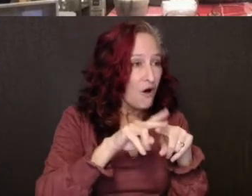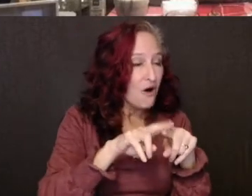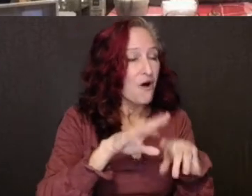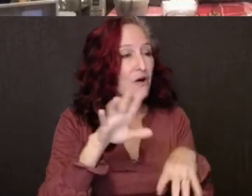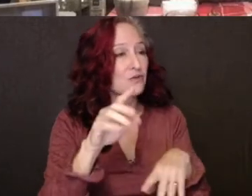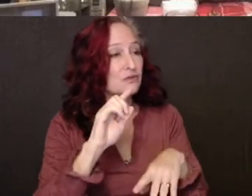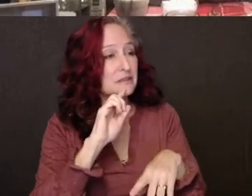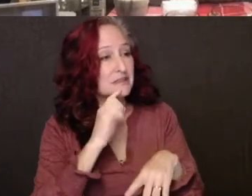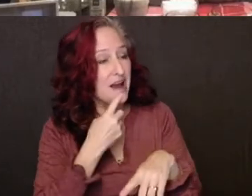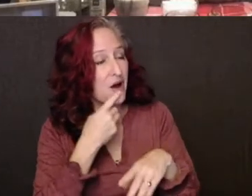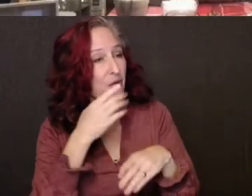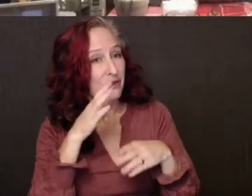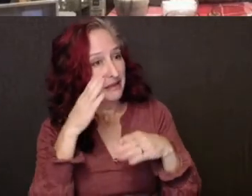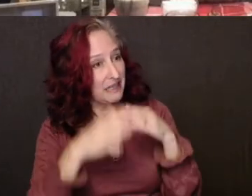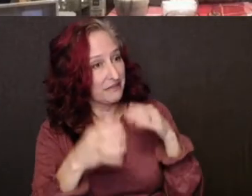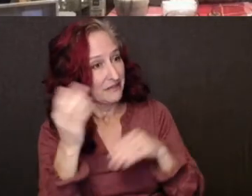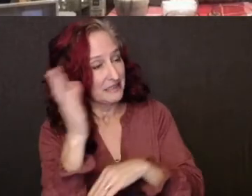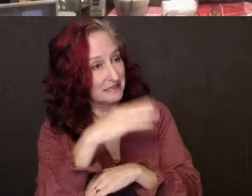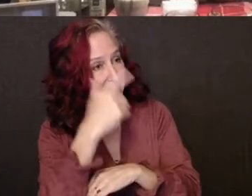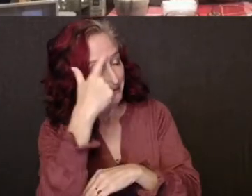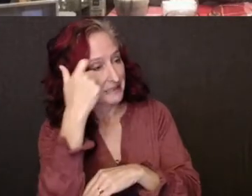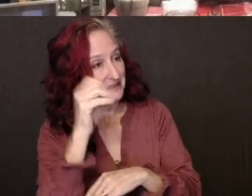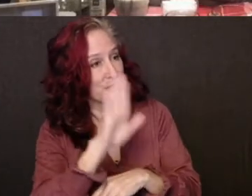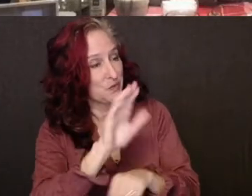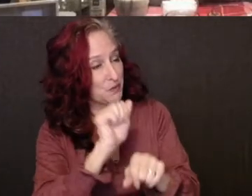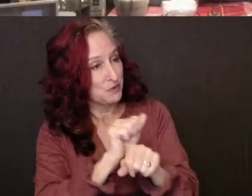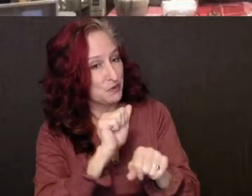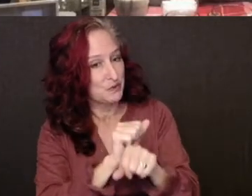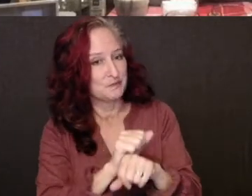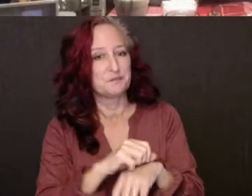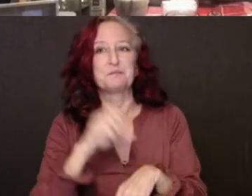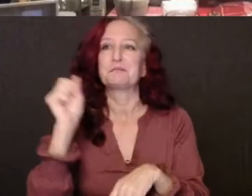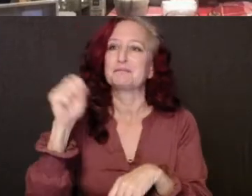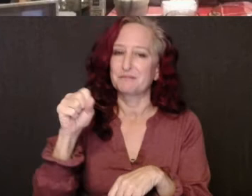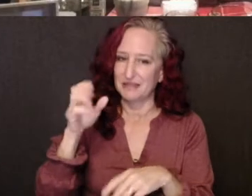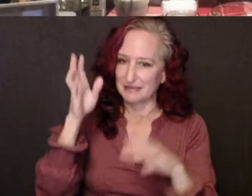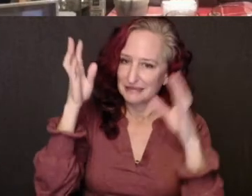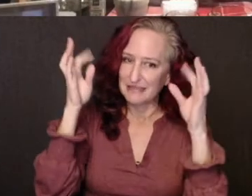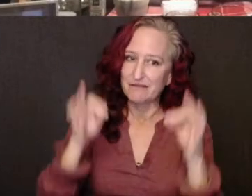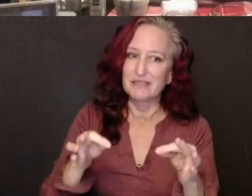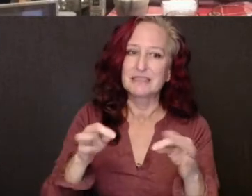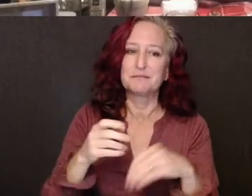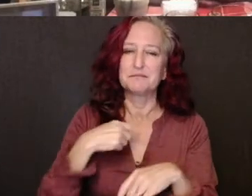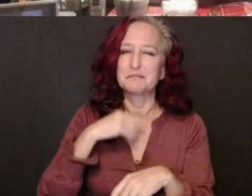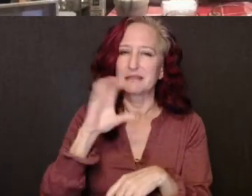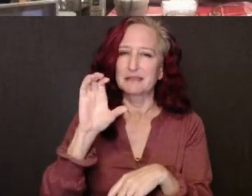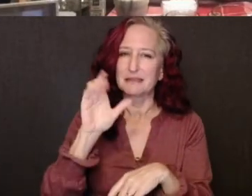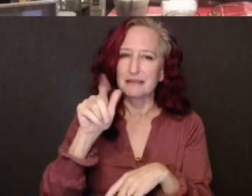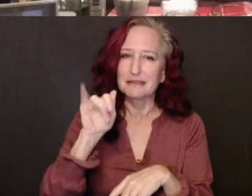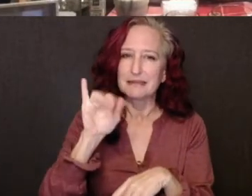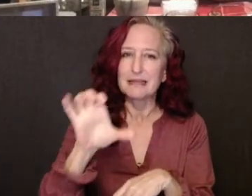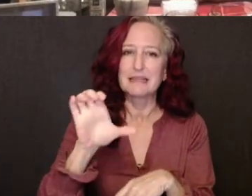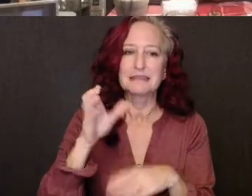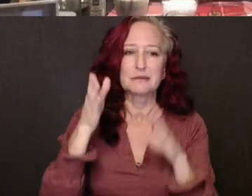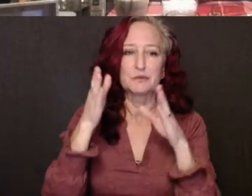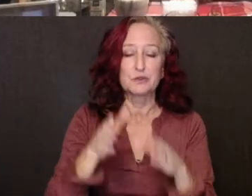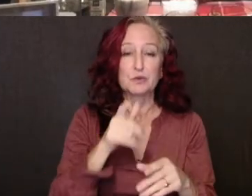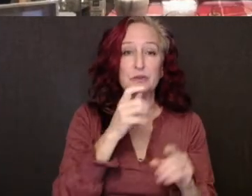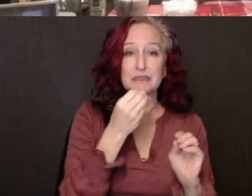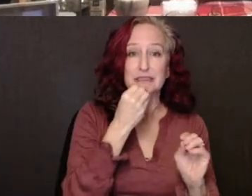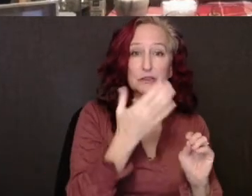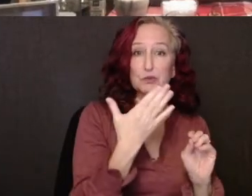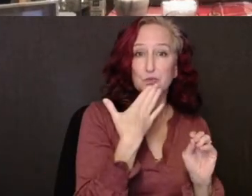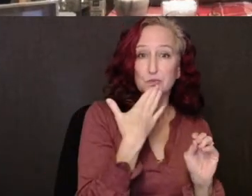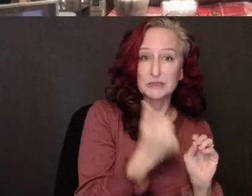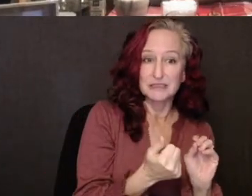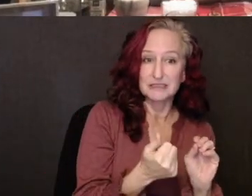cake. And then now I'm like, okay, it's time to do it in moderation. I love cake, but in moderation.